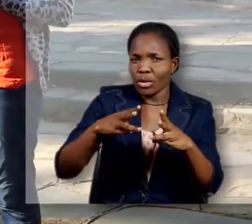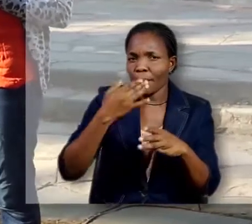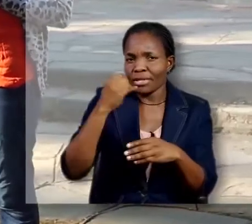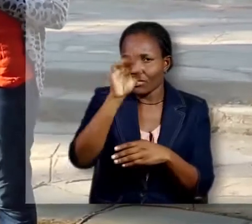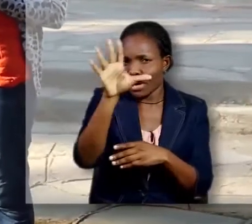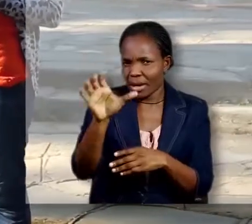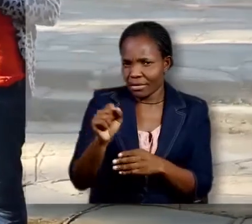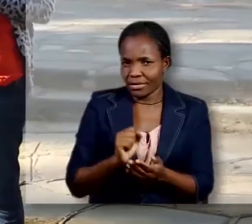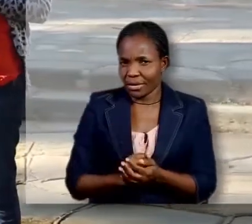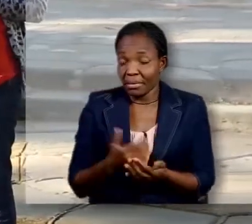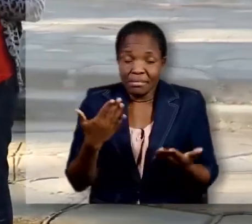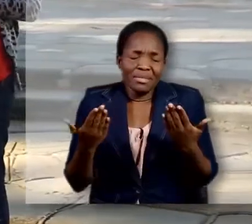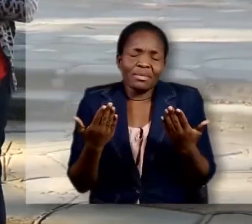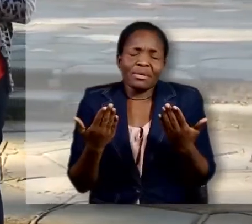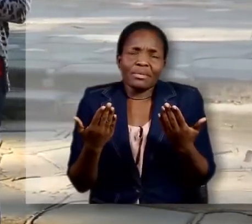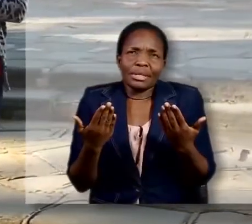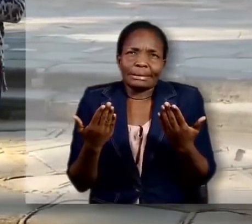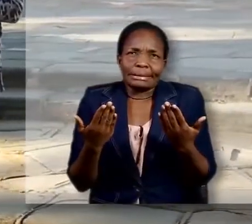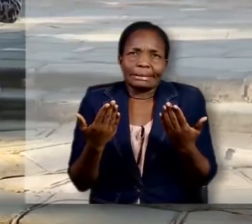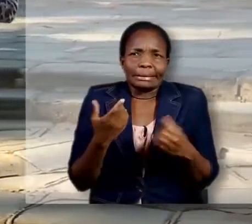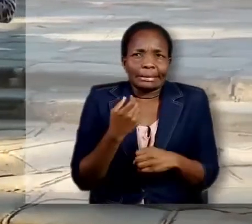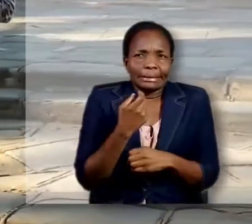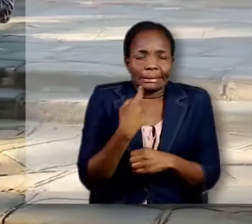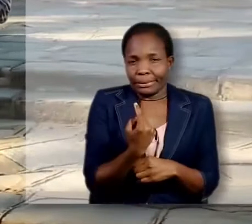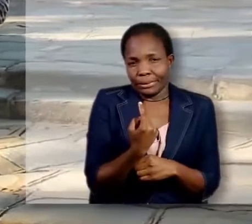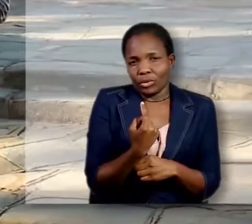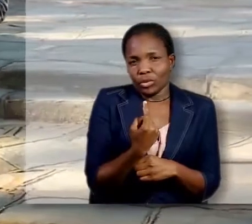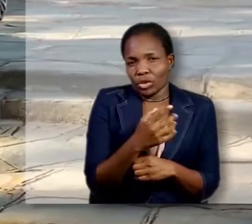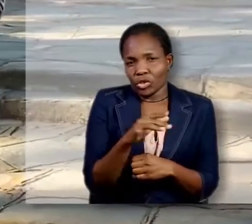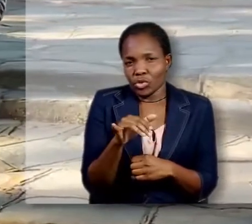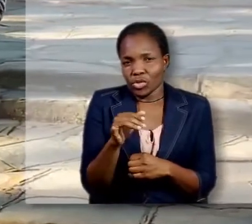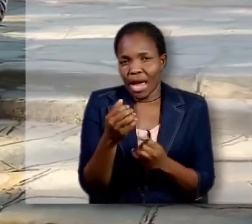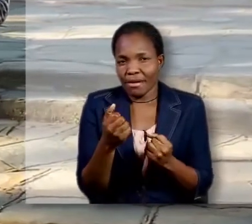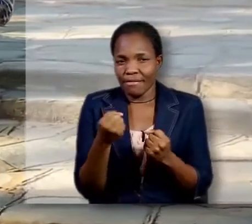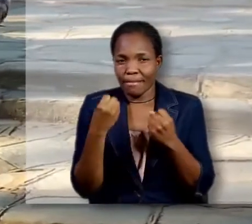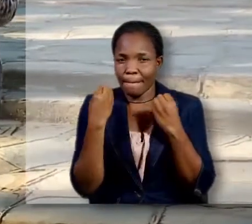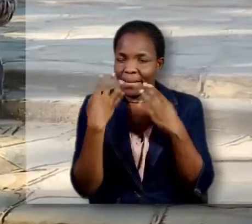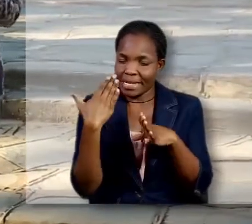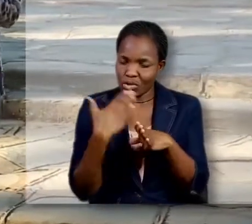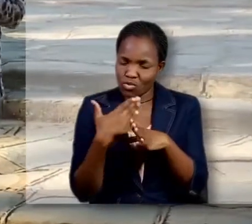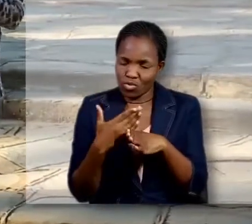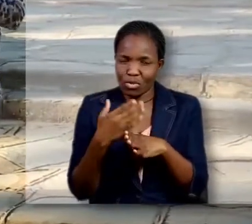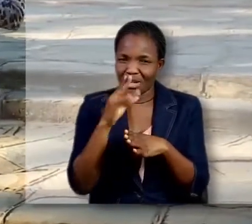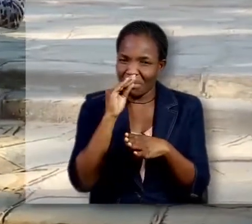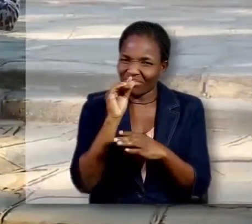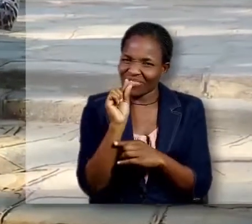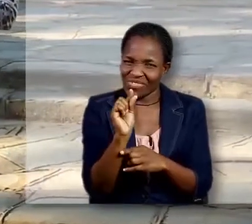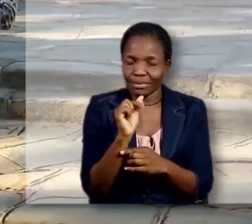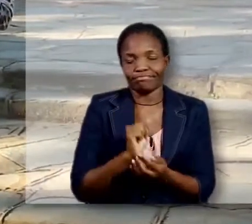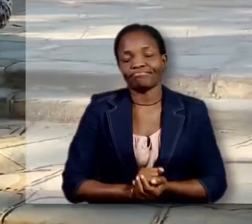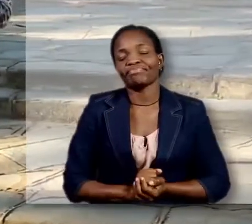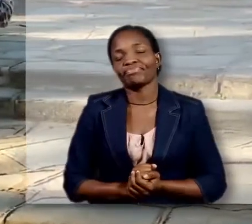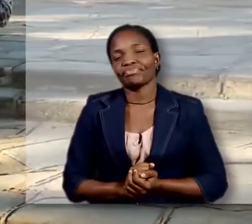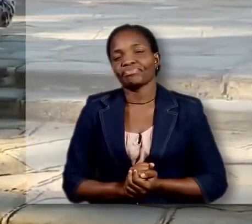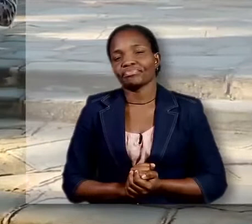Probably one where there's more action and less talk. Short and sweet. One